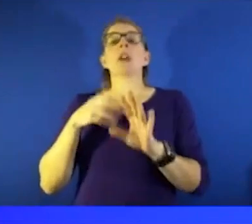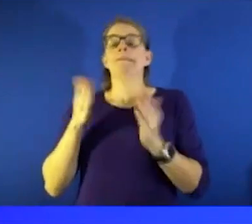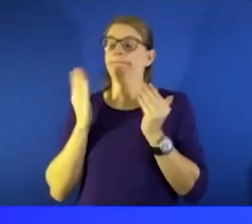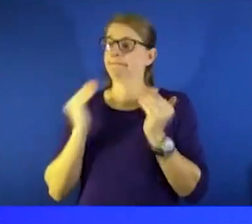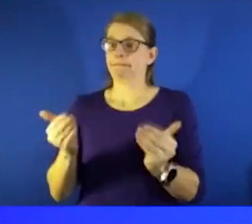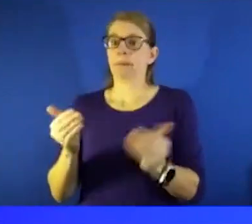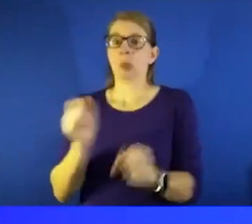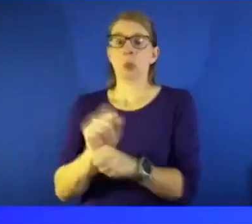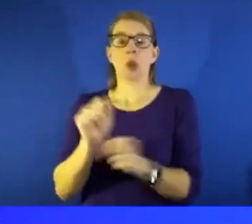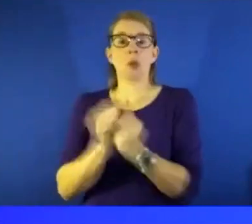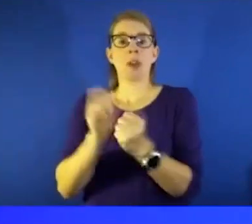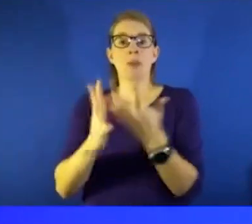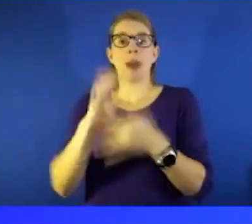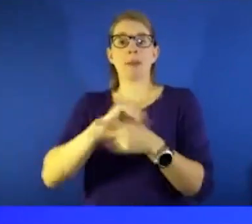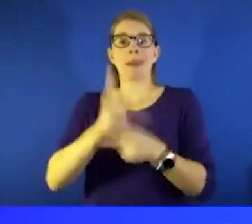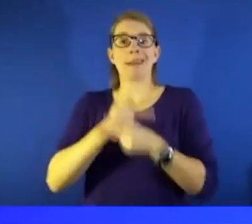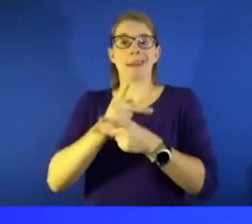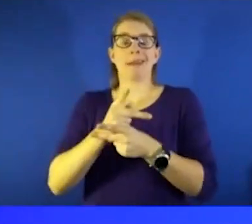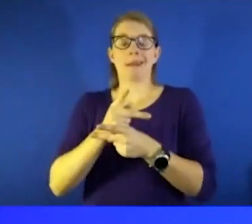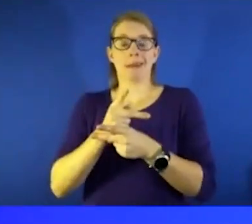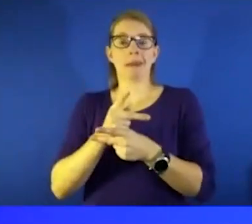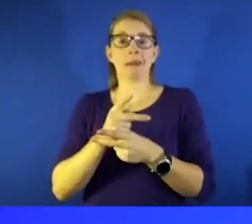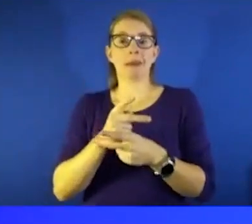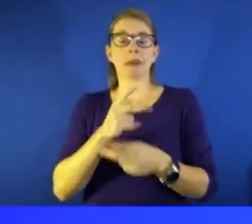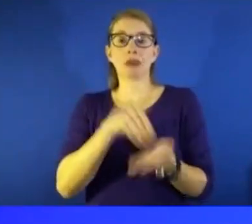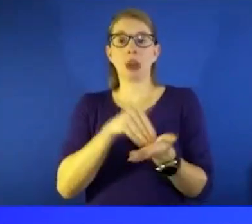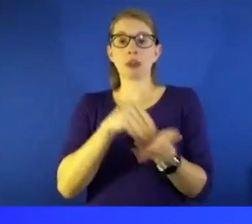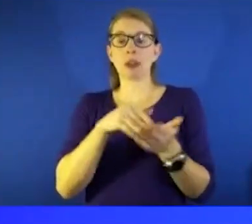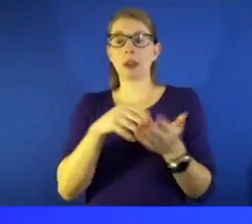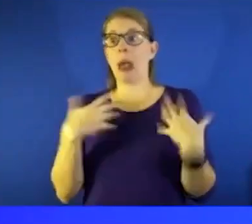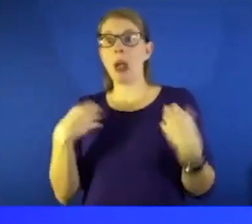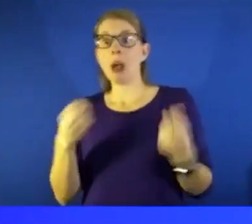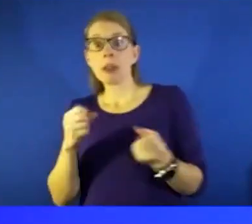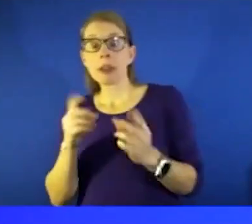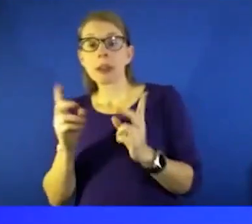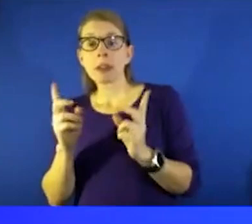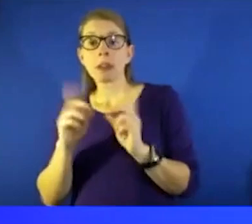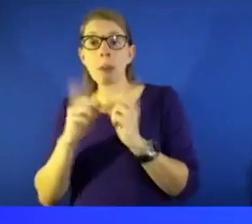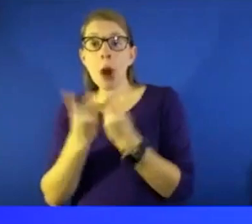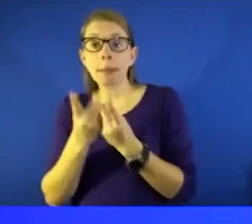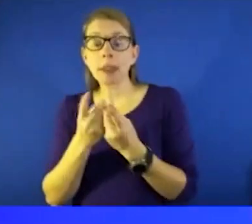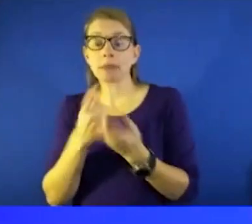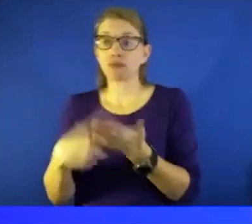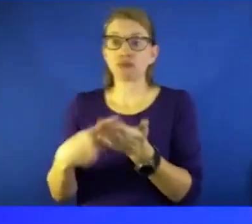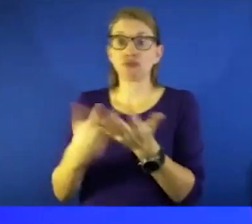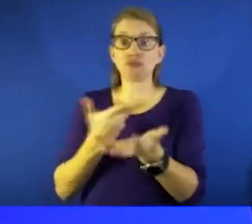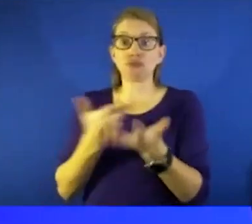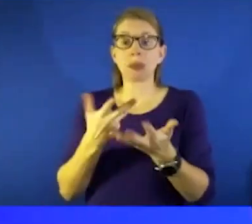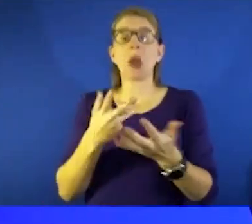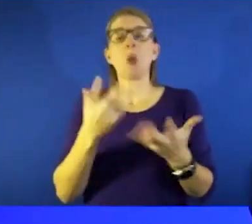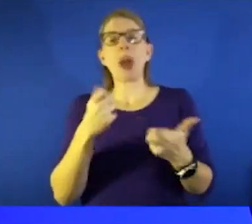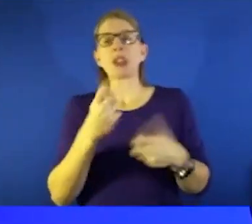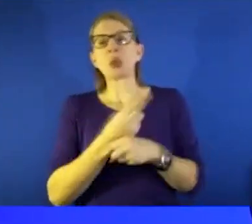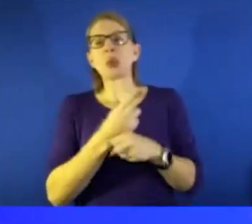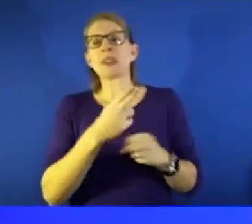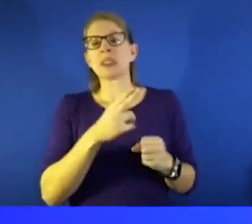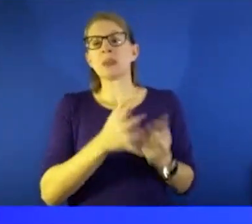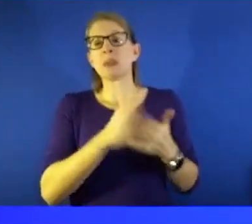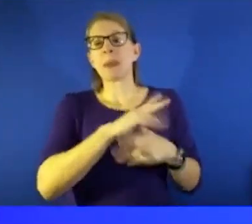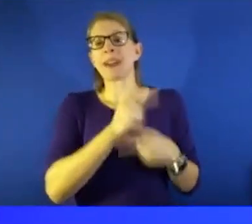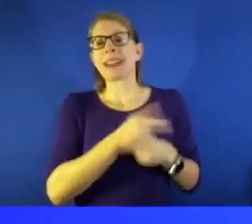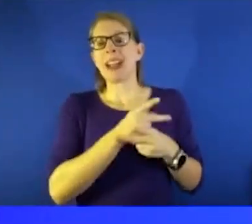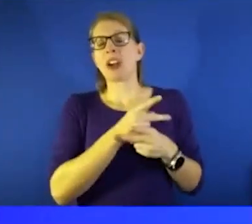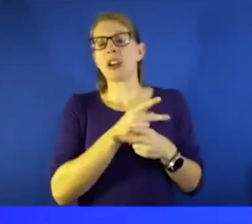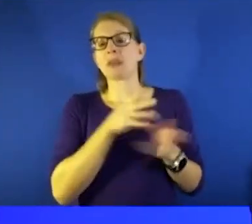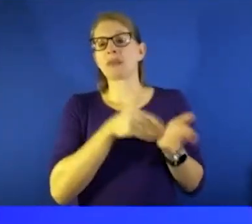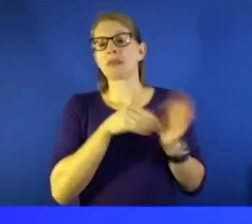health departments. We want people to be utilizing their pediatricians or their primary care providers. I personally am not looking to go outside